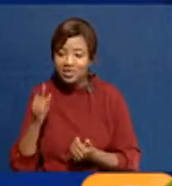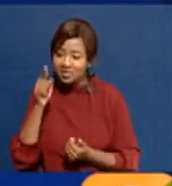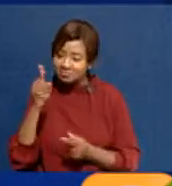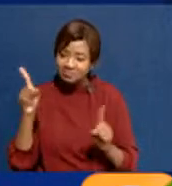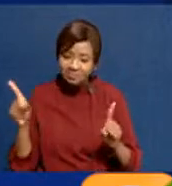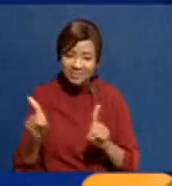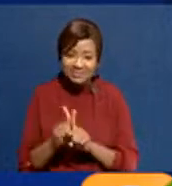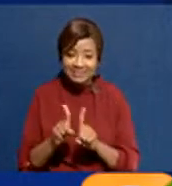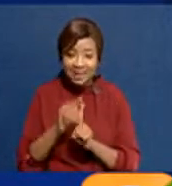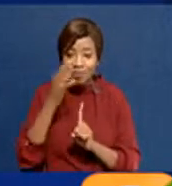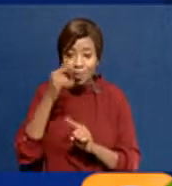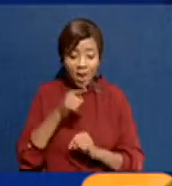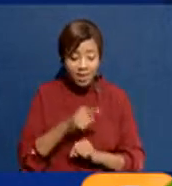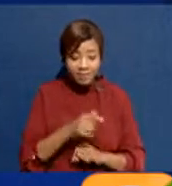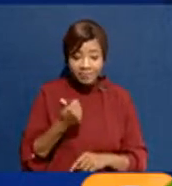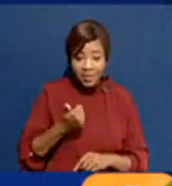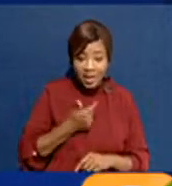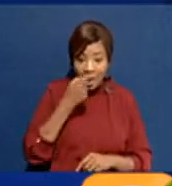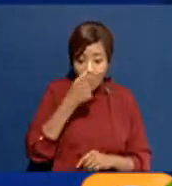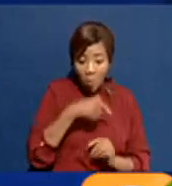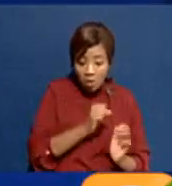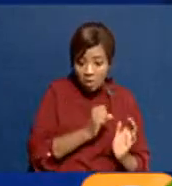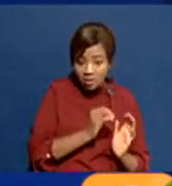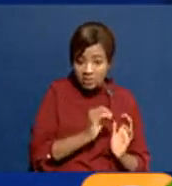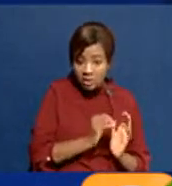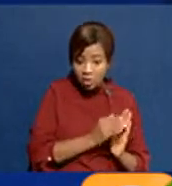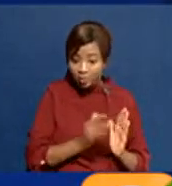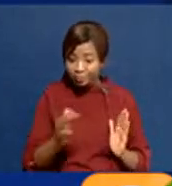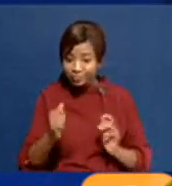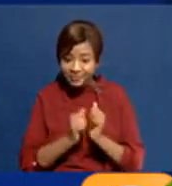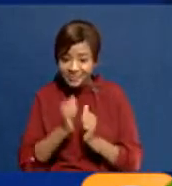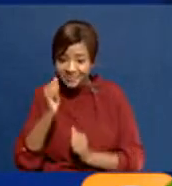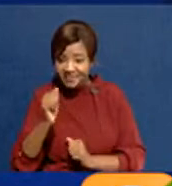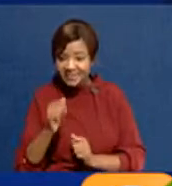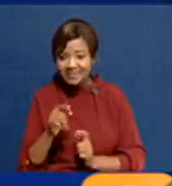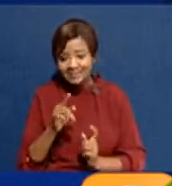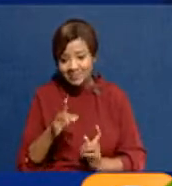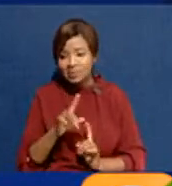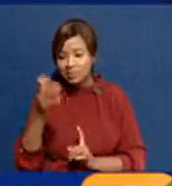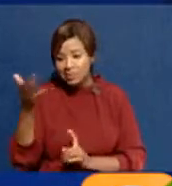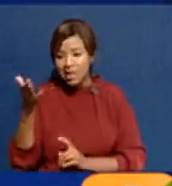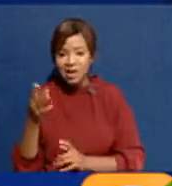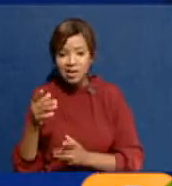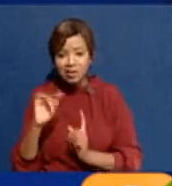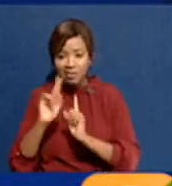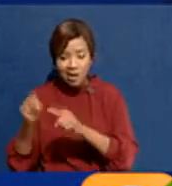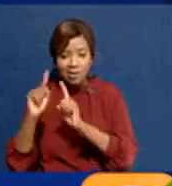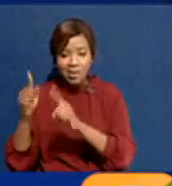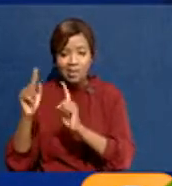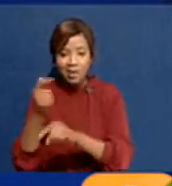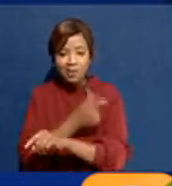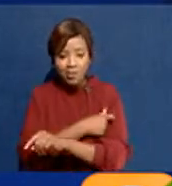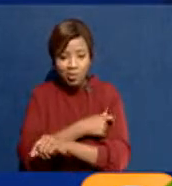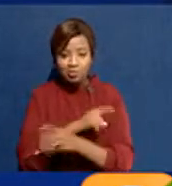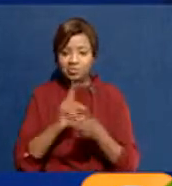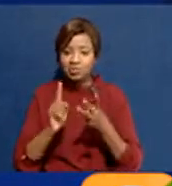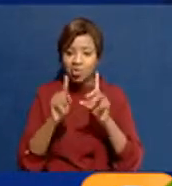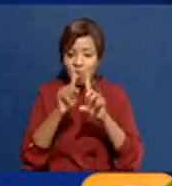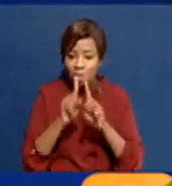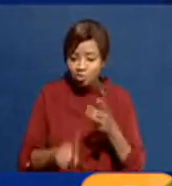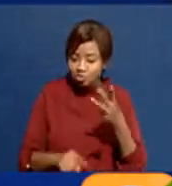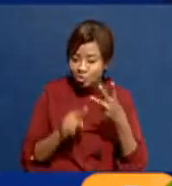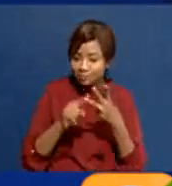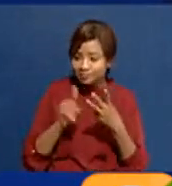right in their domain, as it were. And I think you have done very well to bring Her Excellency